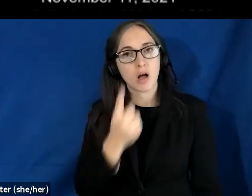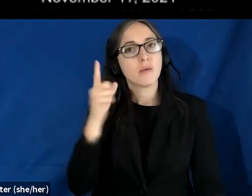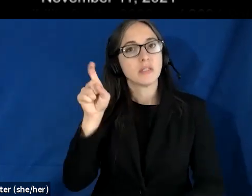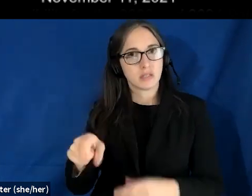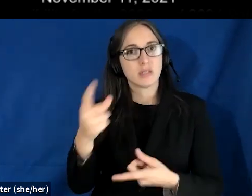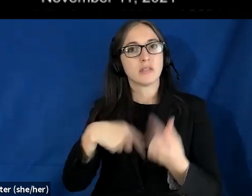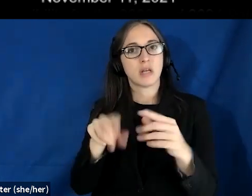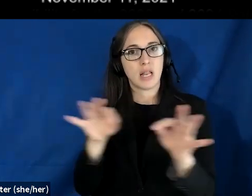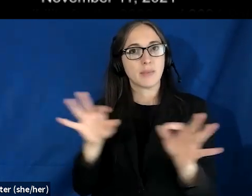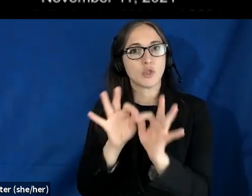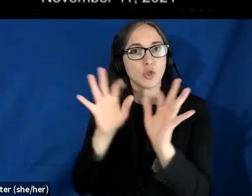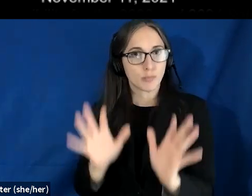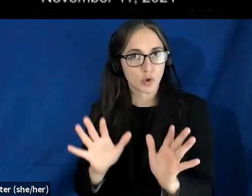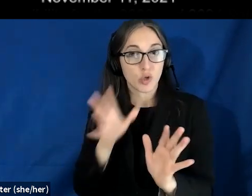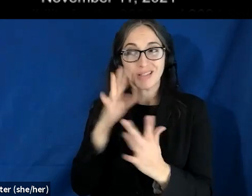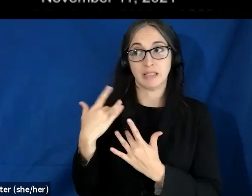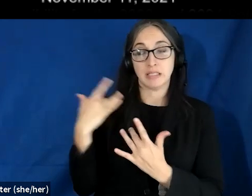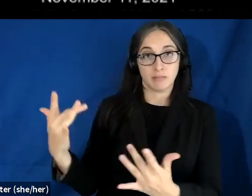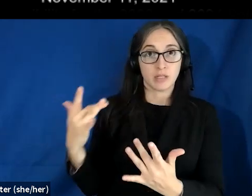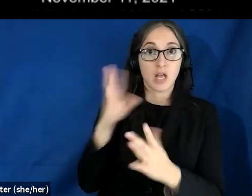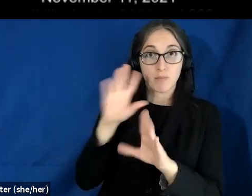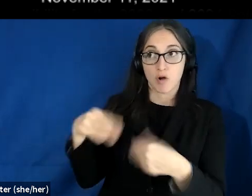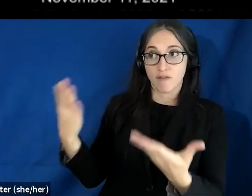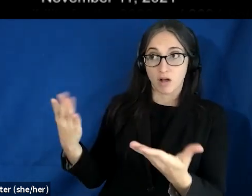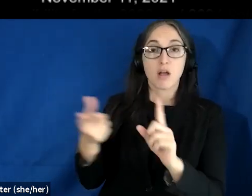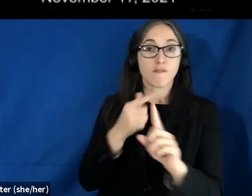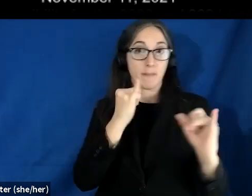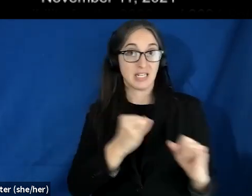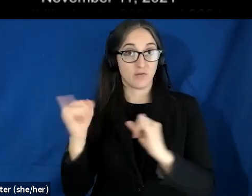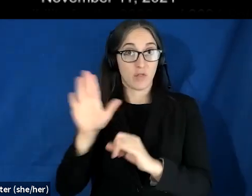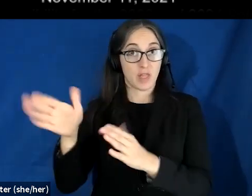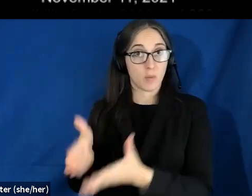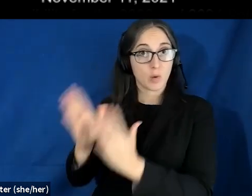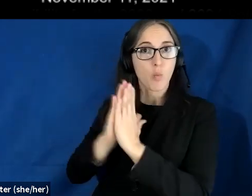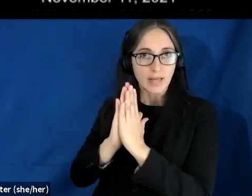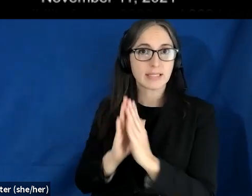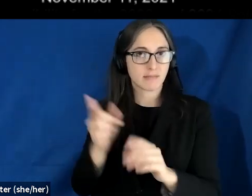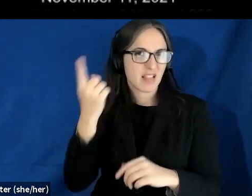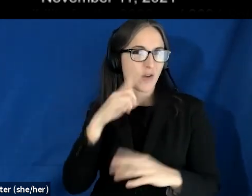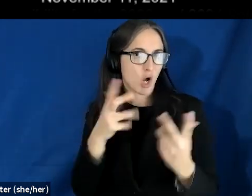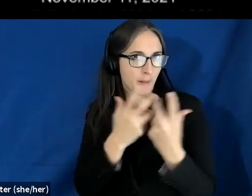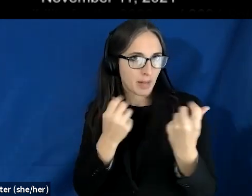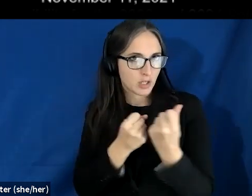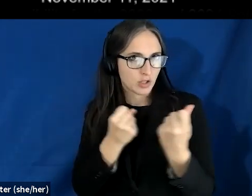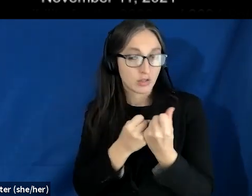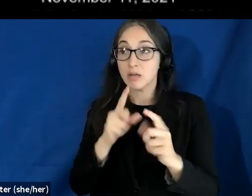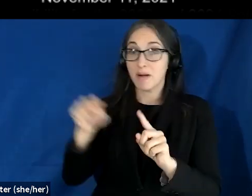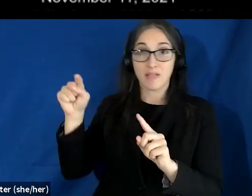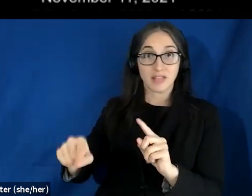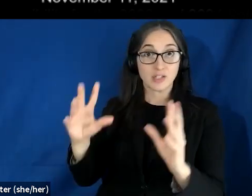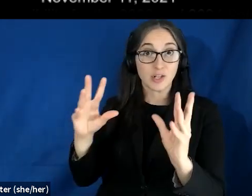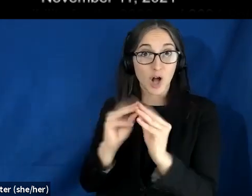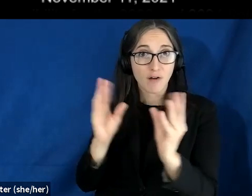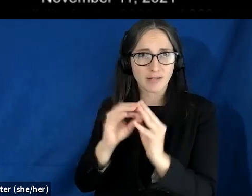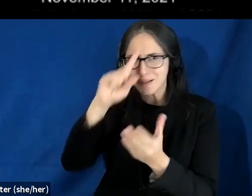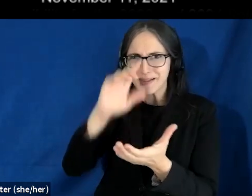usually provided at the request of an individual, so as an accommodation. But in this conference, I believe every